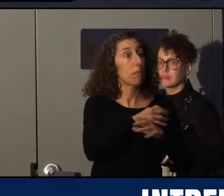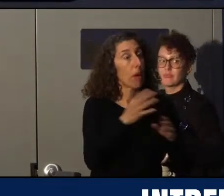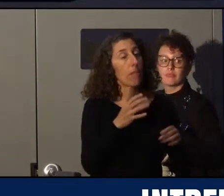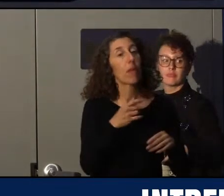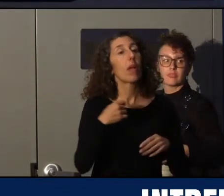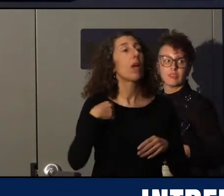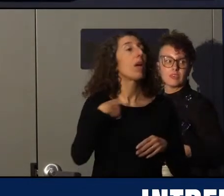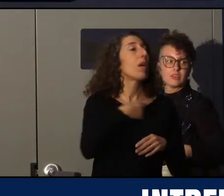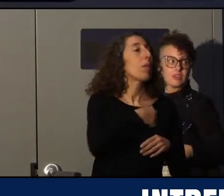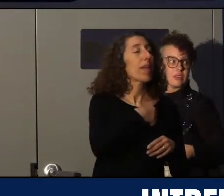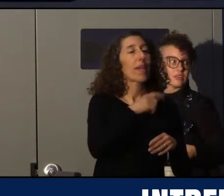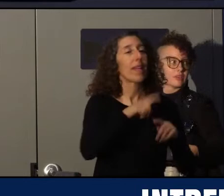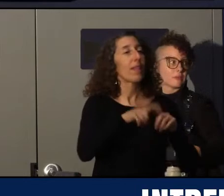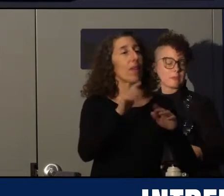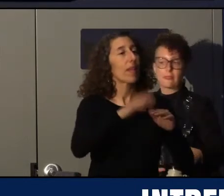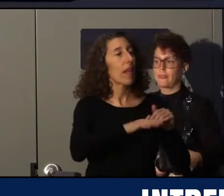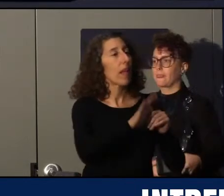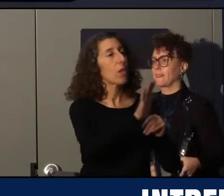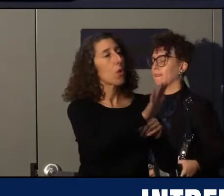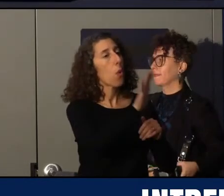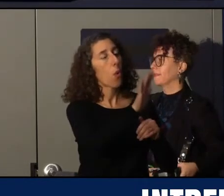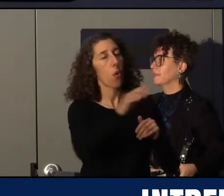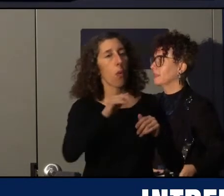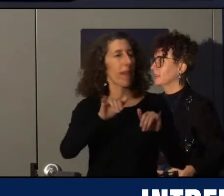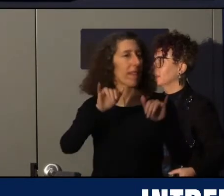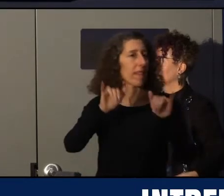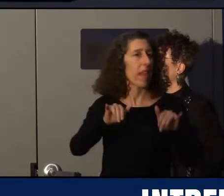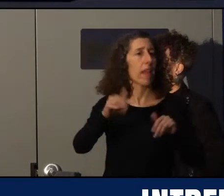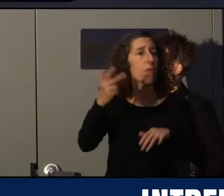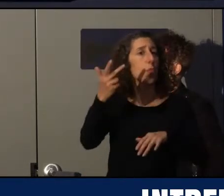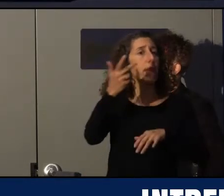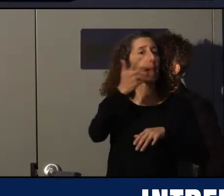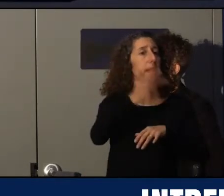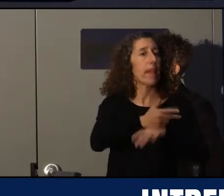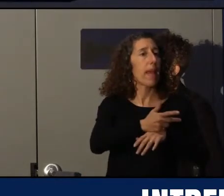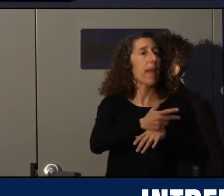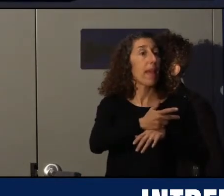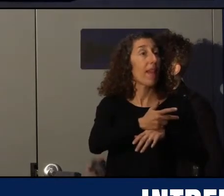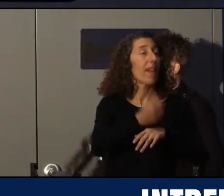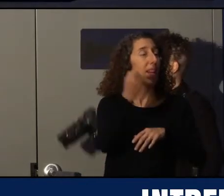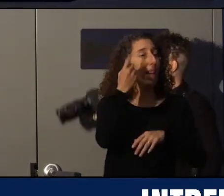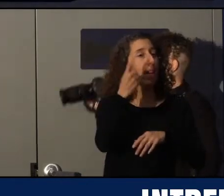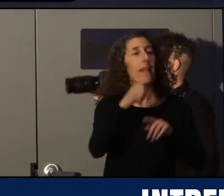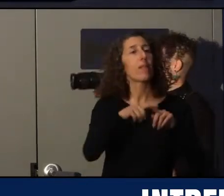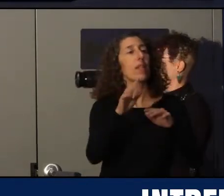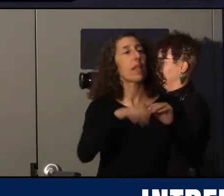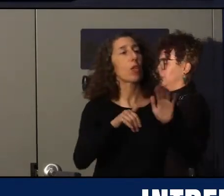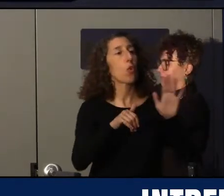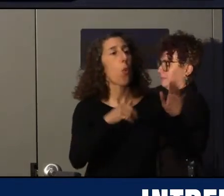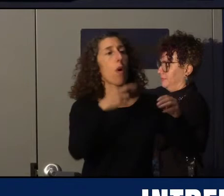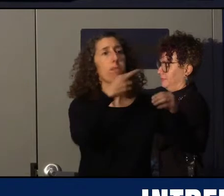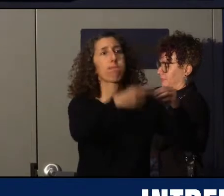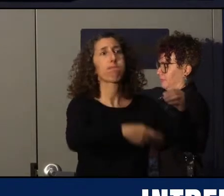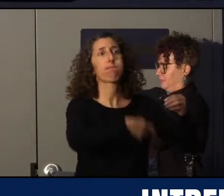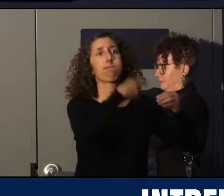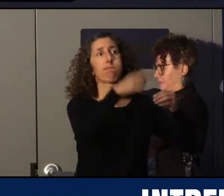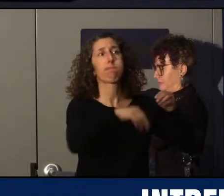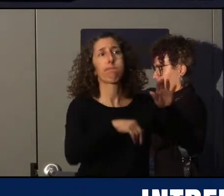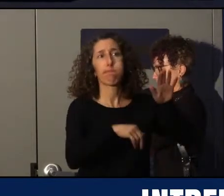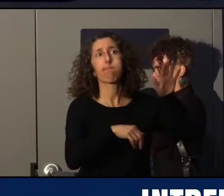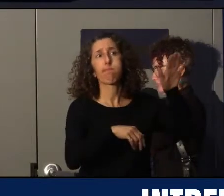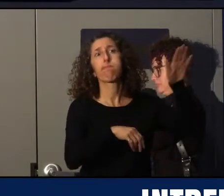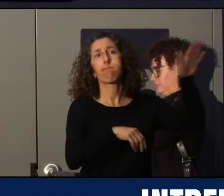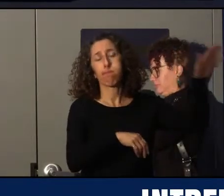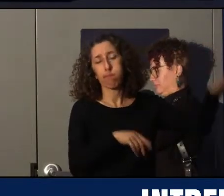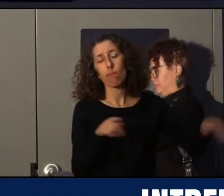orbited and lived in the Dragon capsule for 3 days. And so SpaceX made a cooler out of foam and stuff, and then